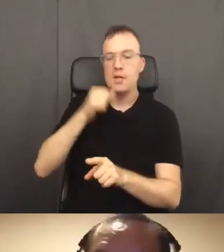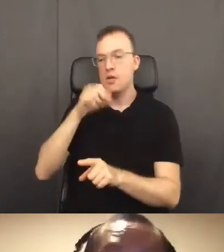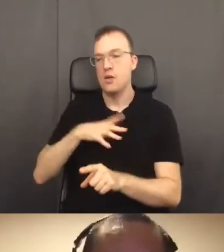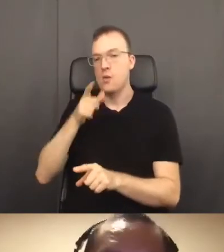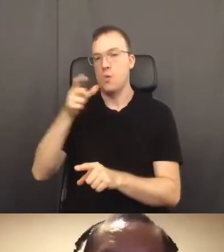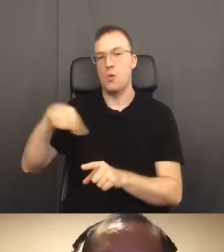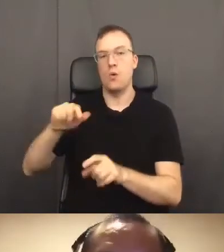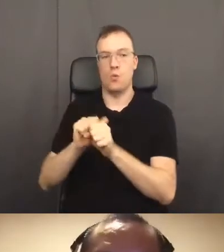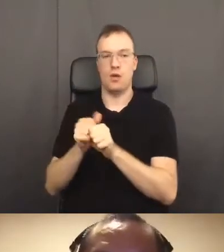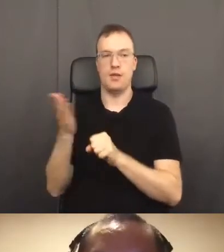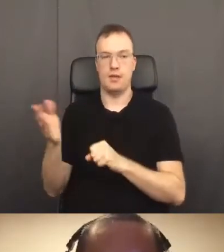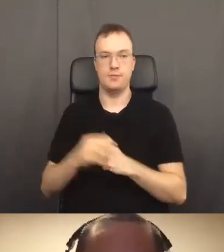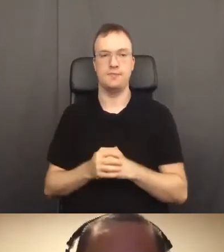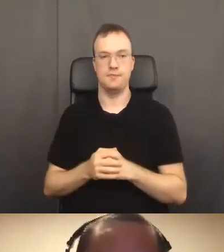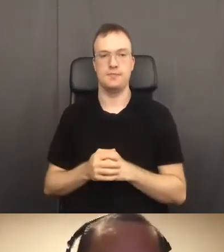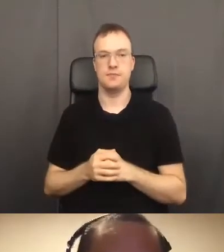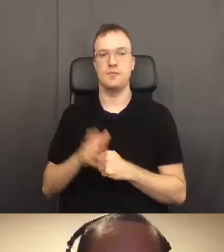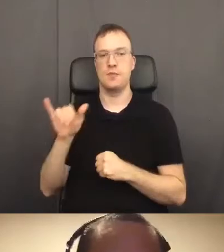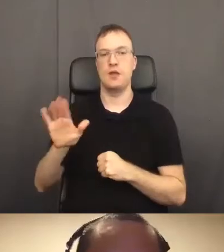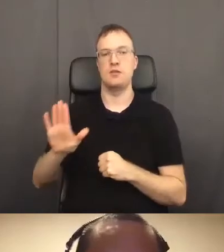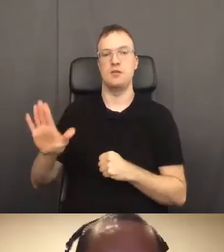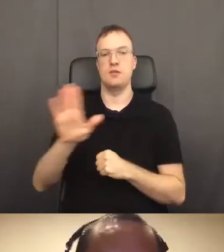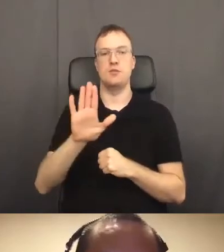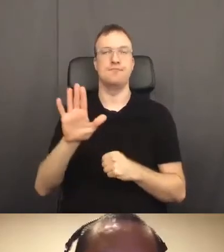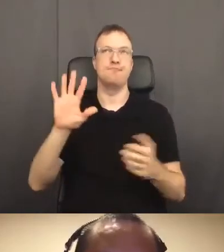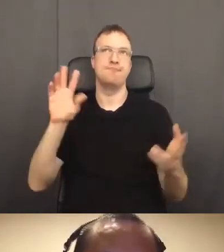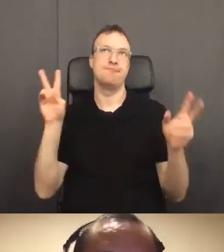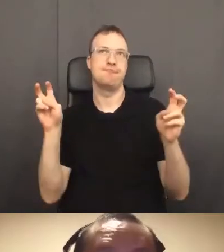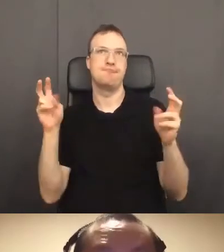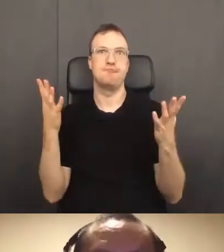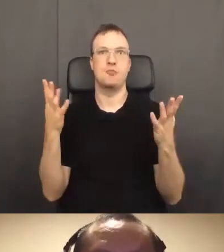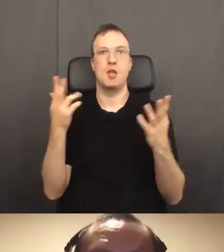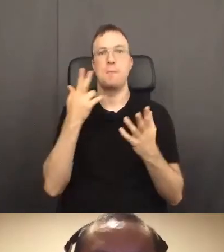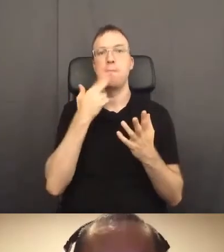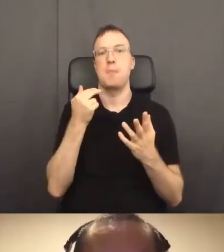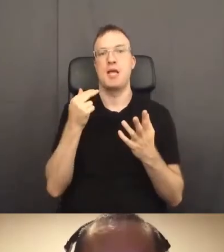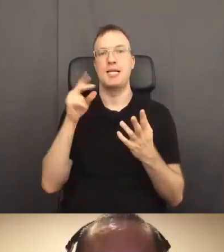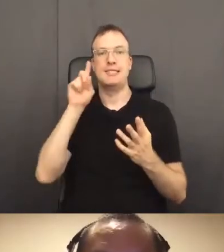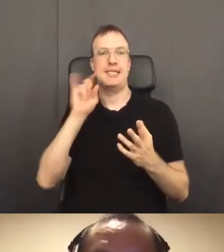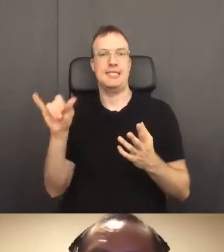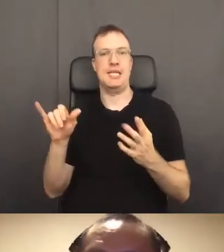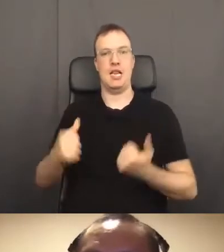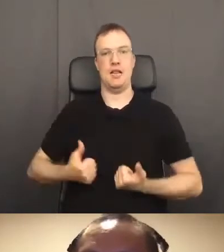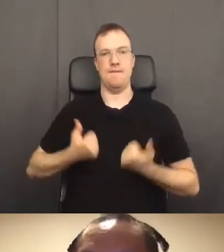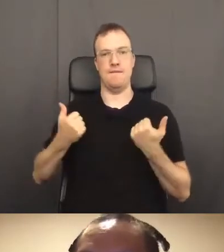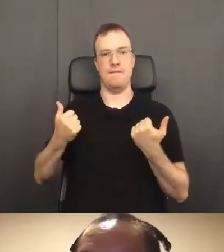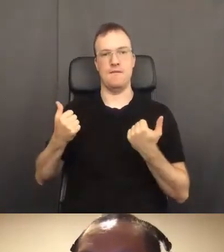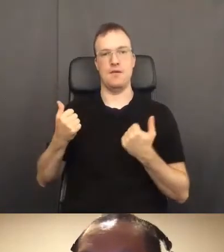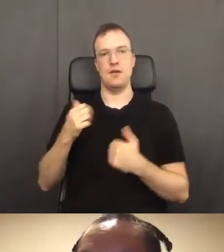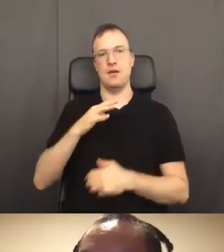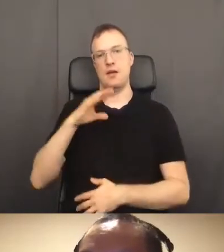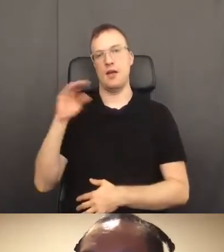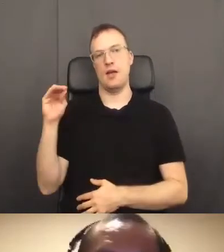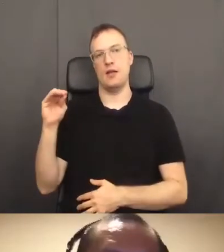were working there. This is their sort of like a little bit sexy life, and